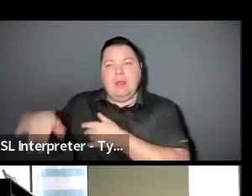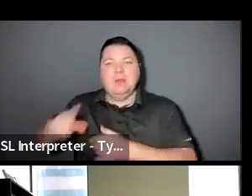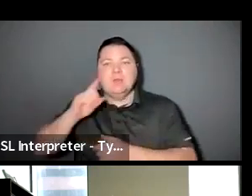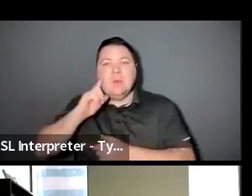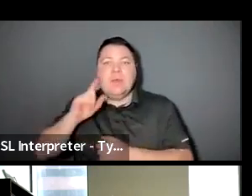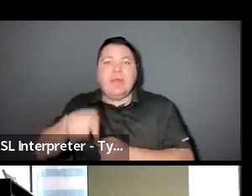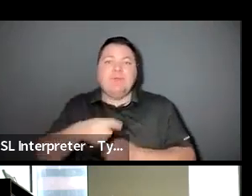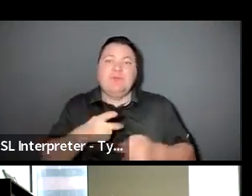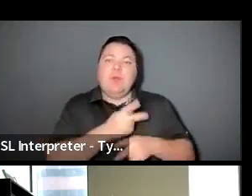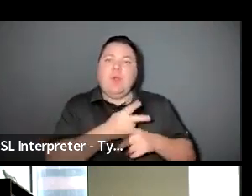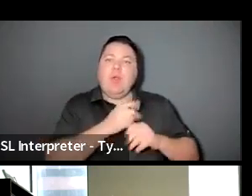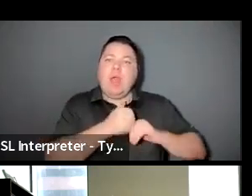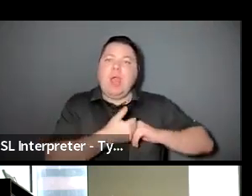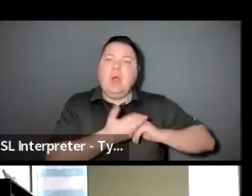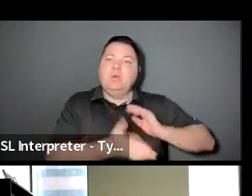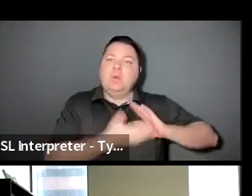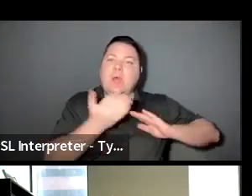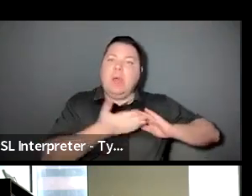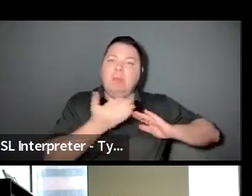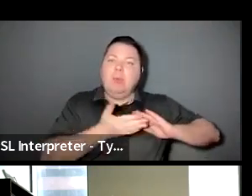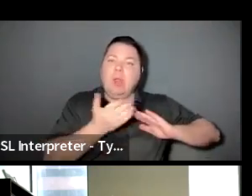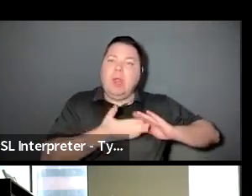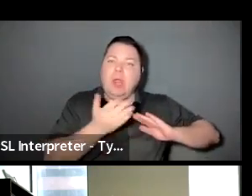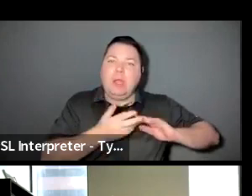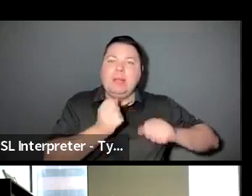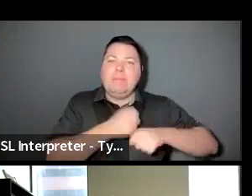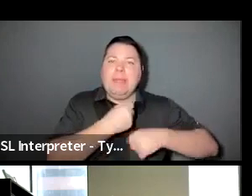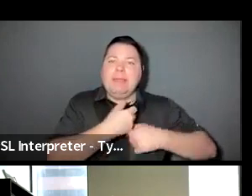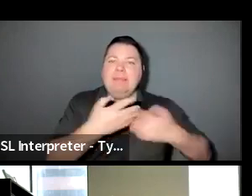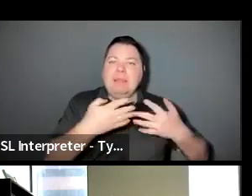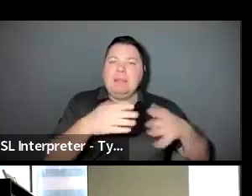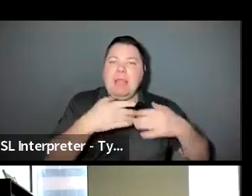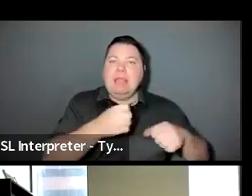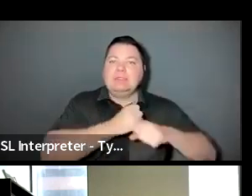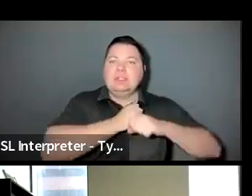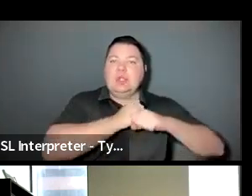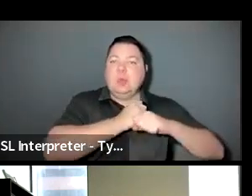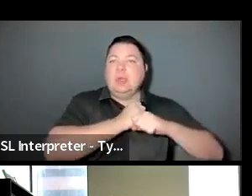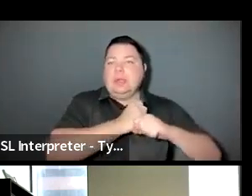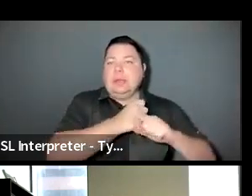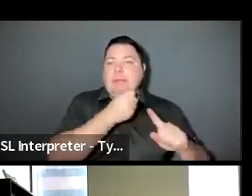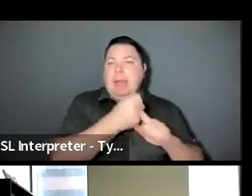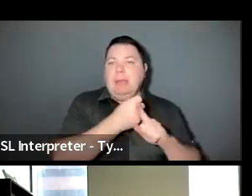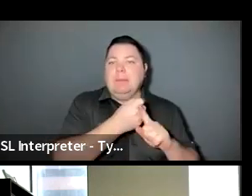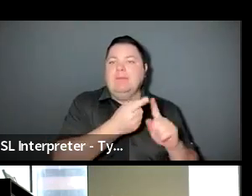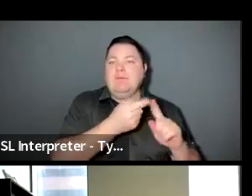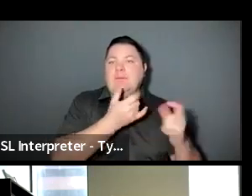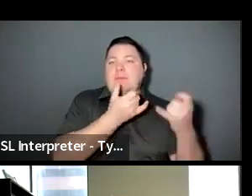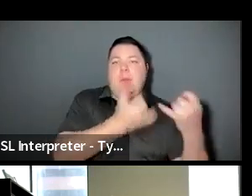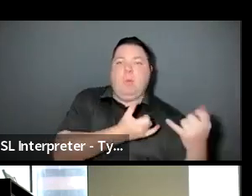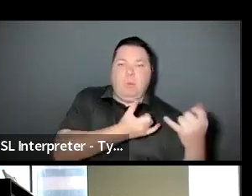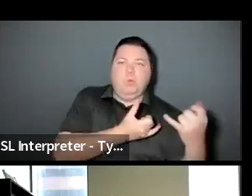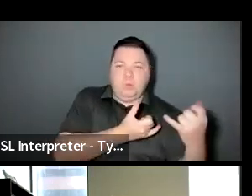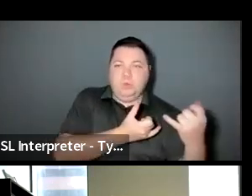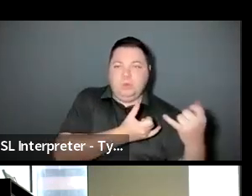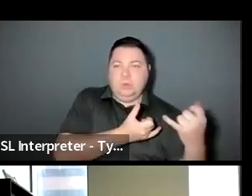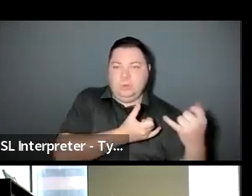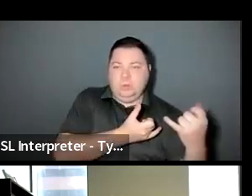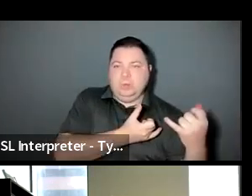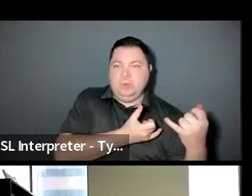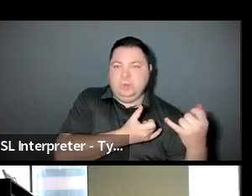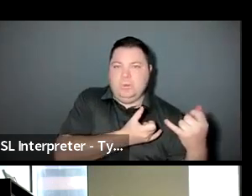out a way to operate and make these gates security impactful from the very beginning.